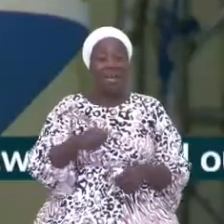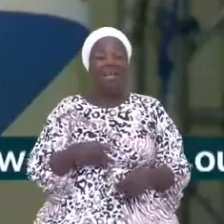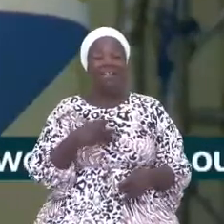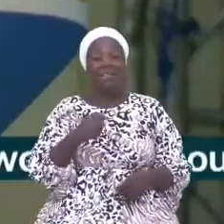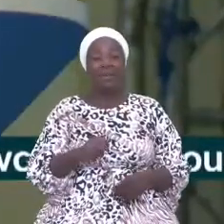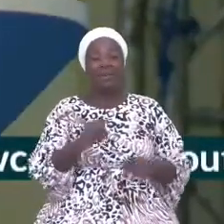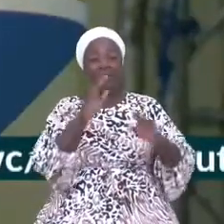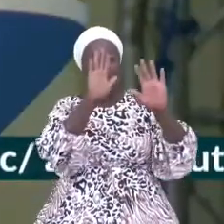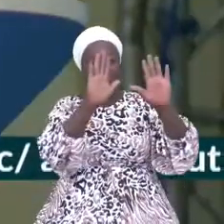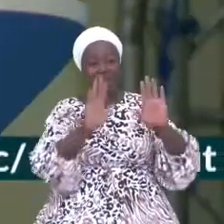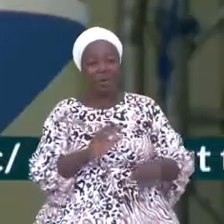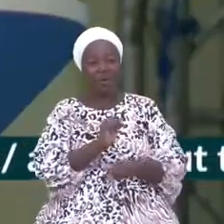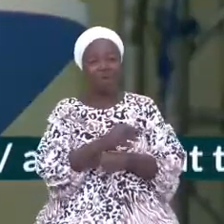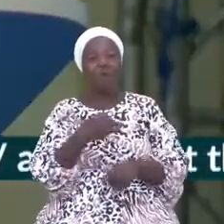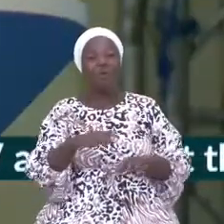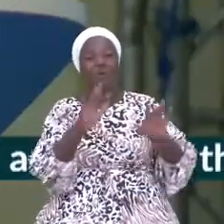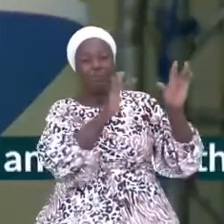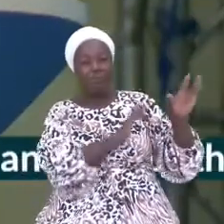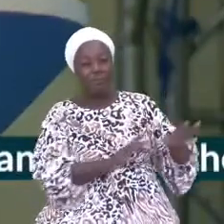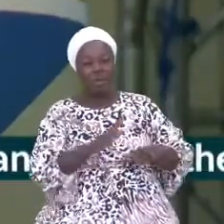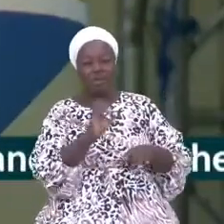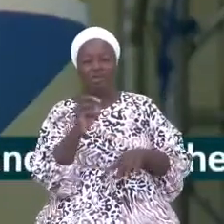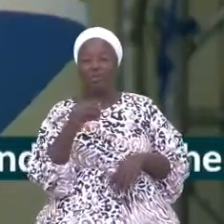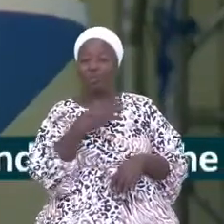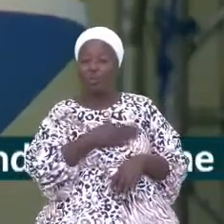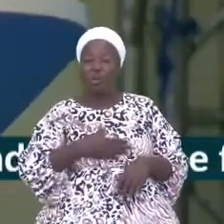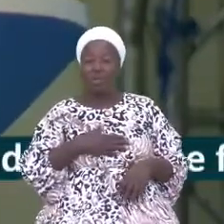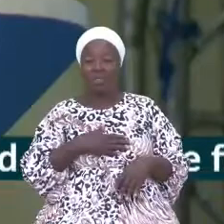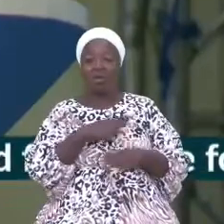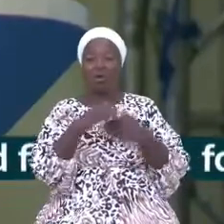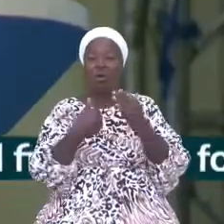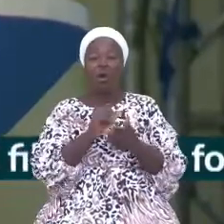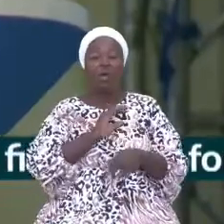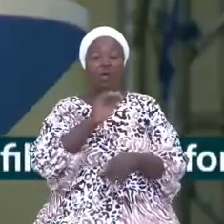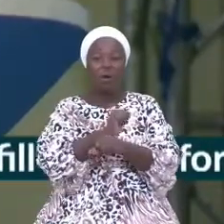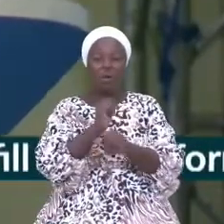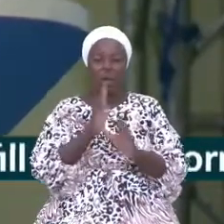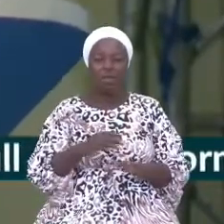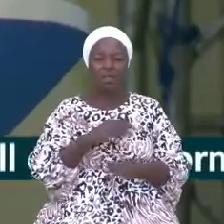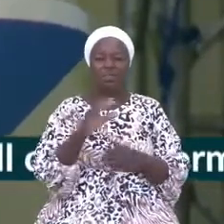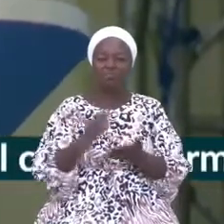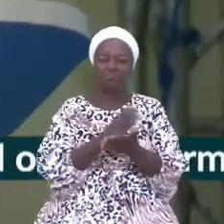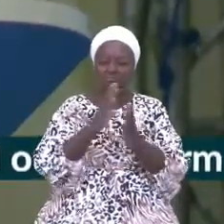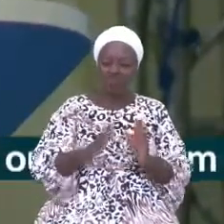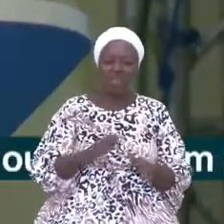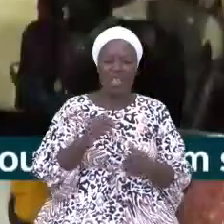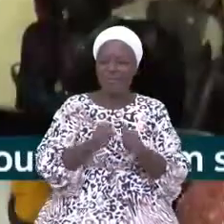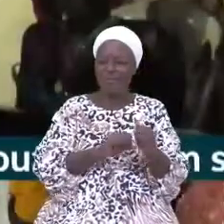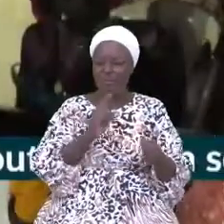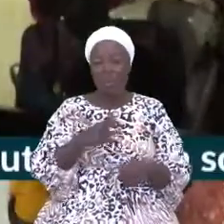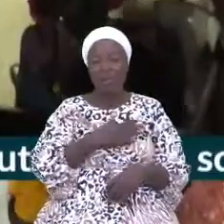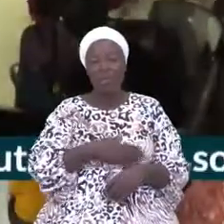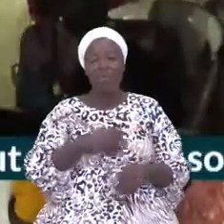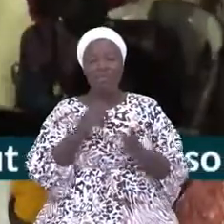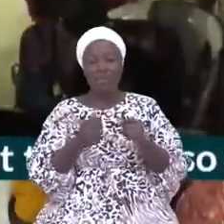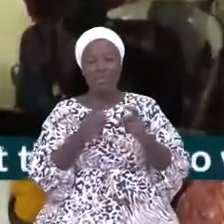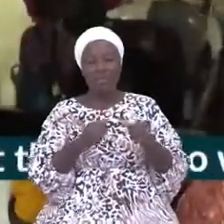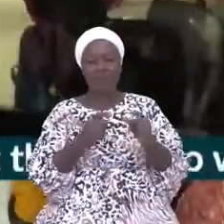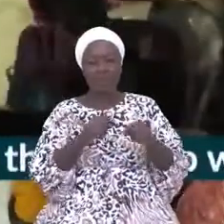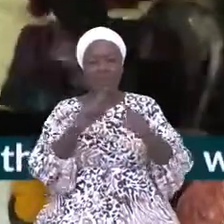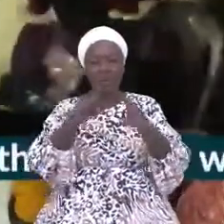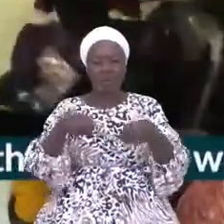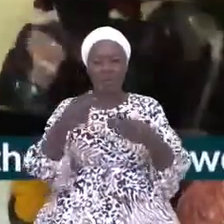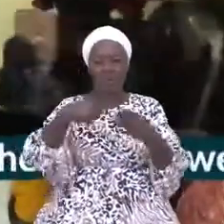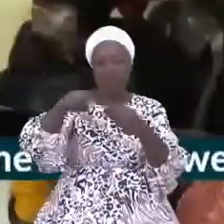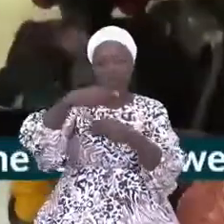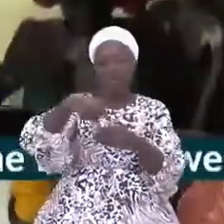mercy. So counselors, all our workers, the choir leaders, quickly move in now